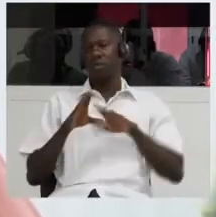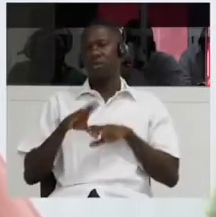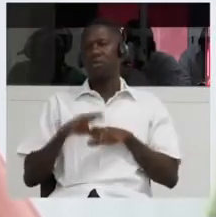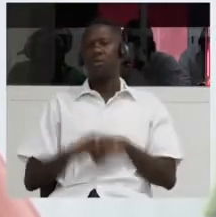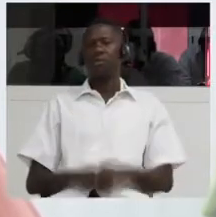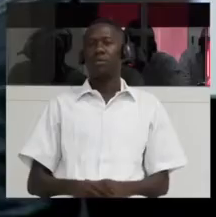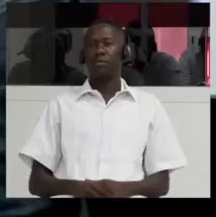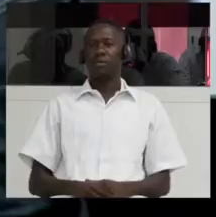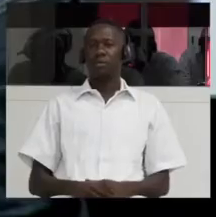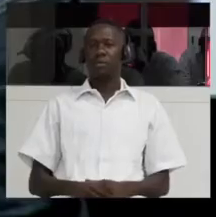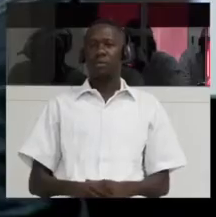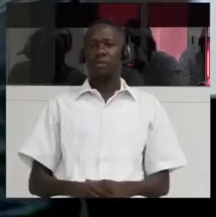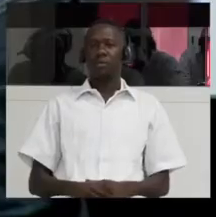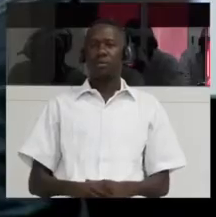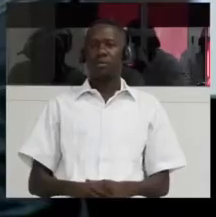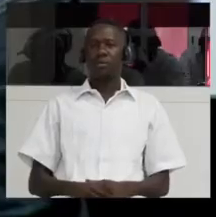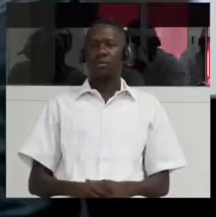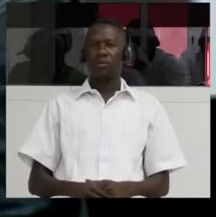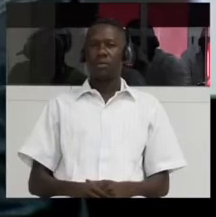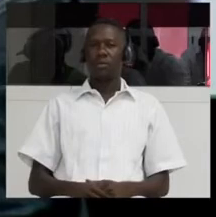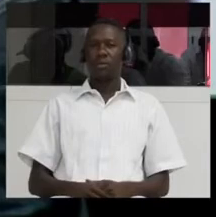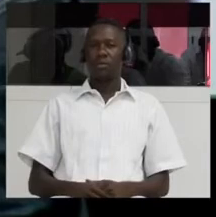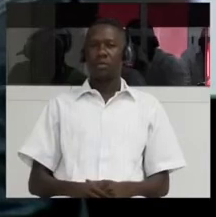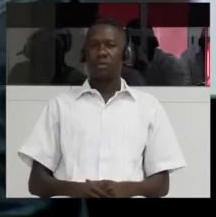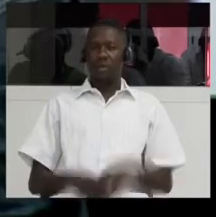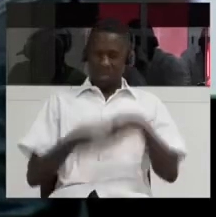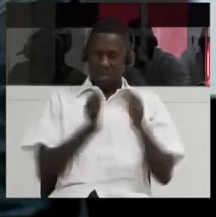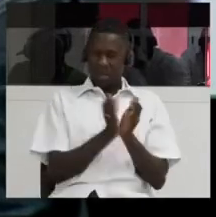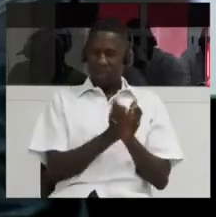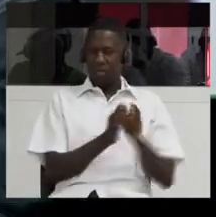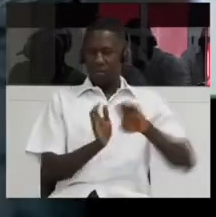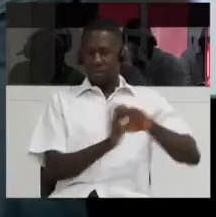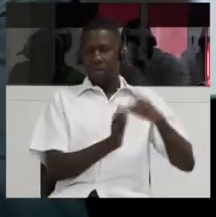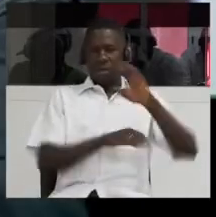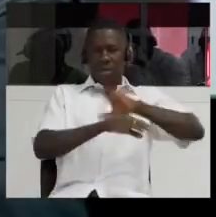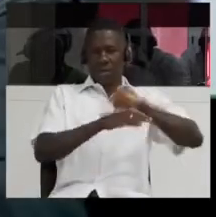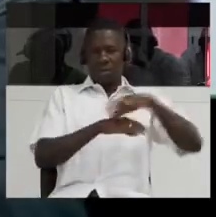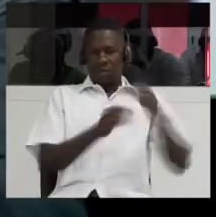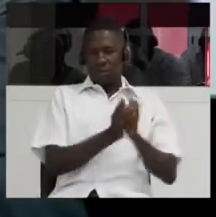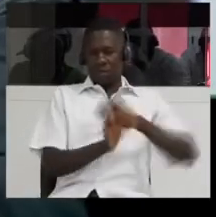Apart from the council members, did any officer